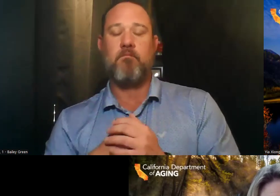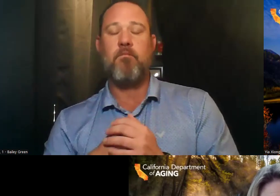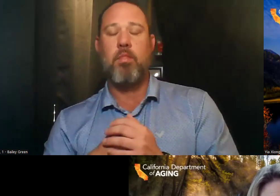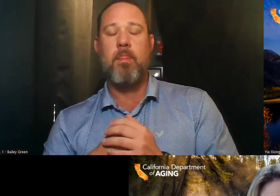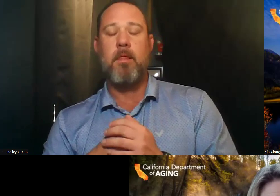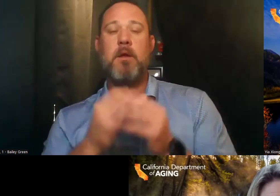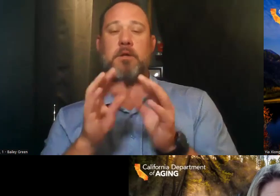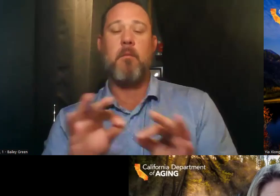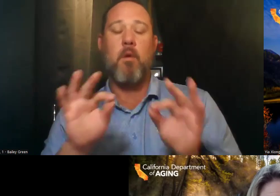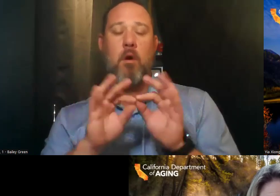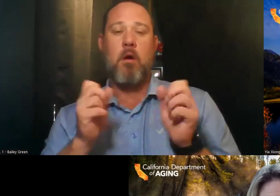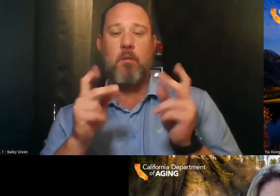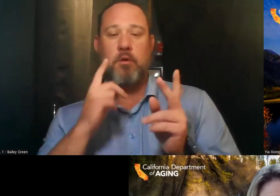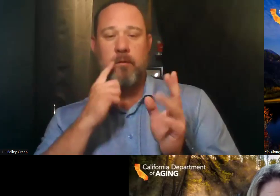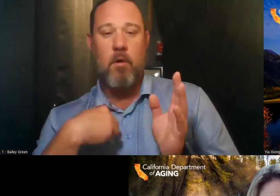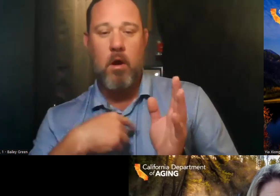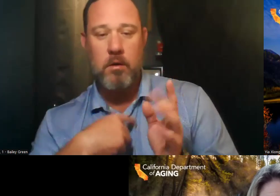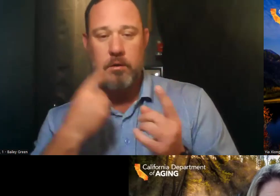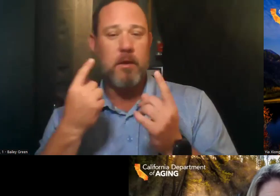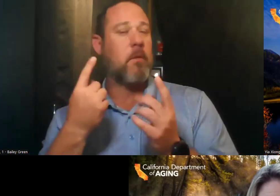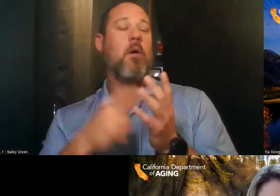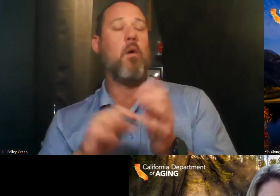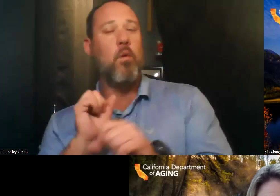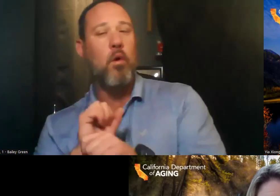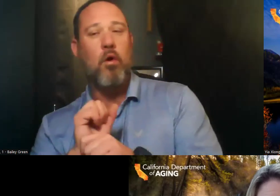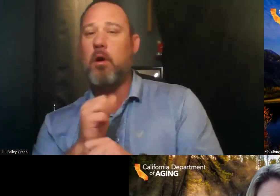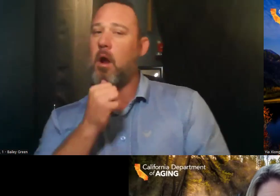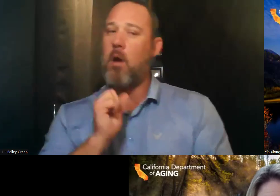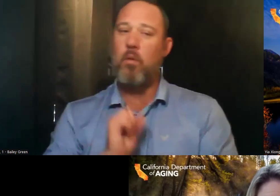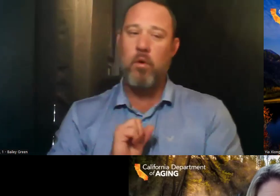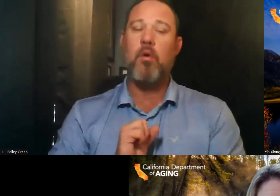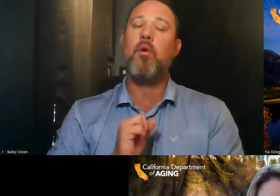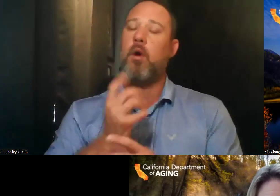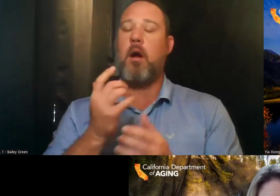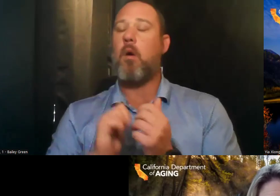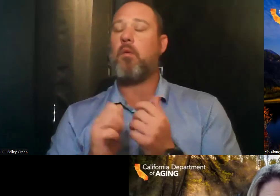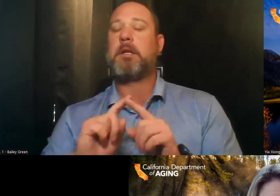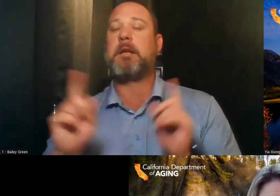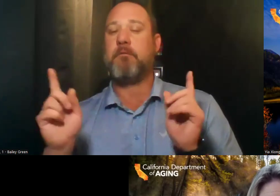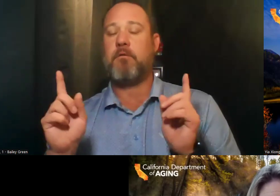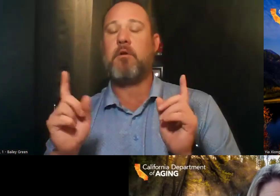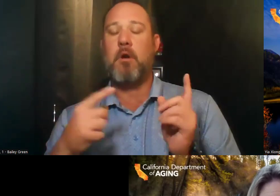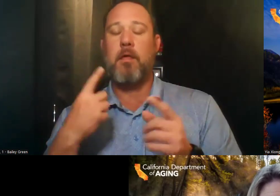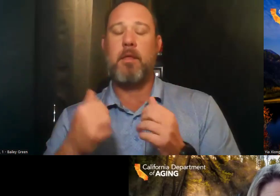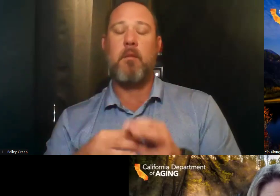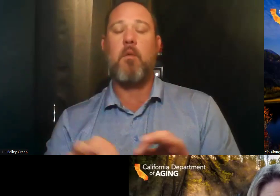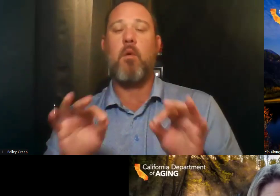really important opportunity for us to think about, well, what's been working, what hasn't, what can we do differently? And I think most importantly, how we can really focus